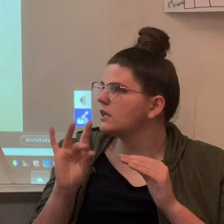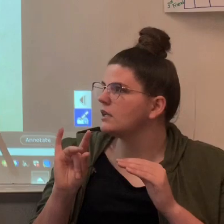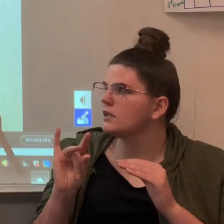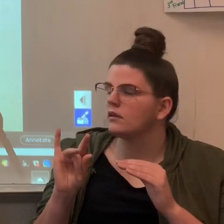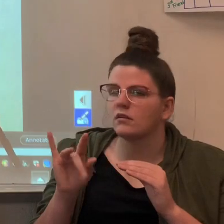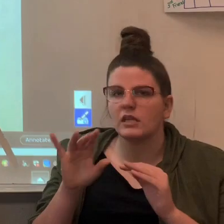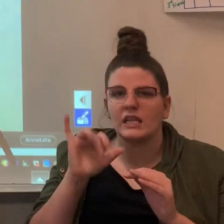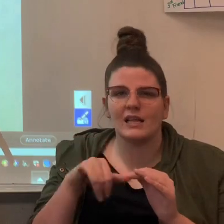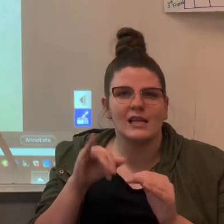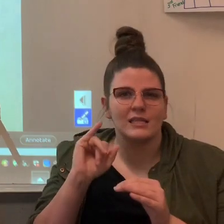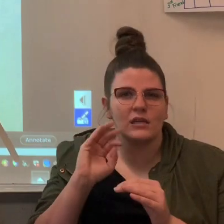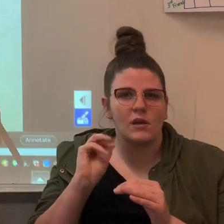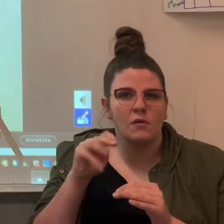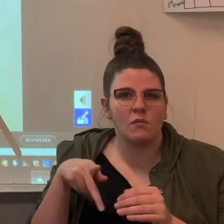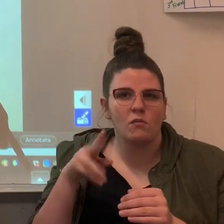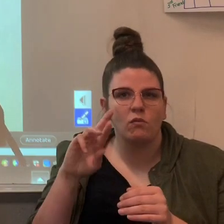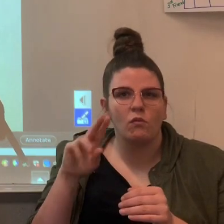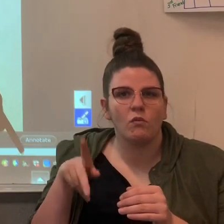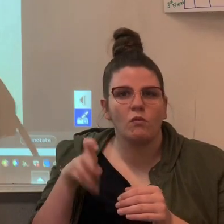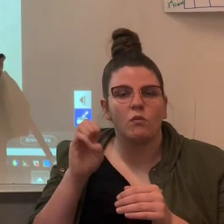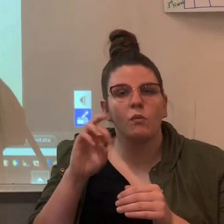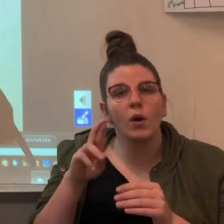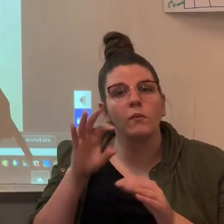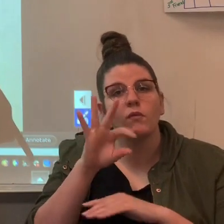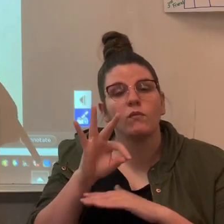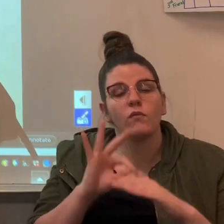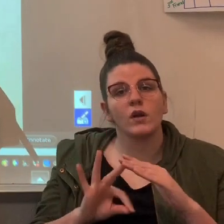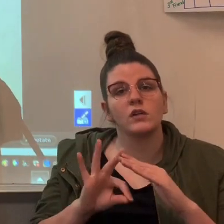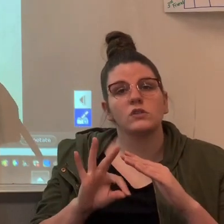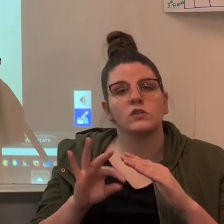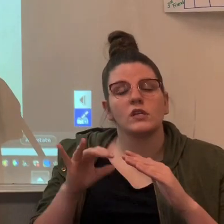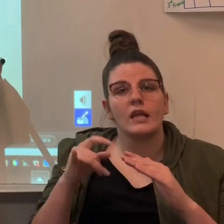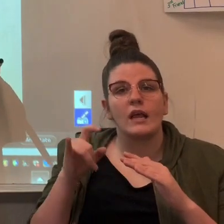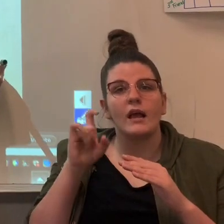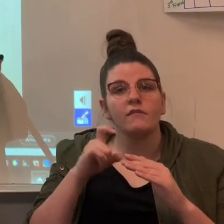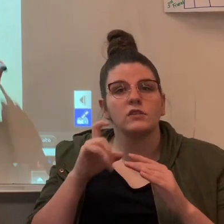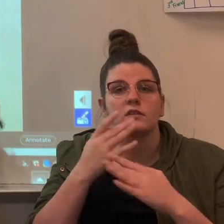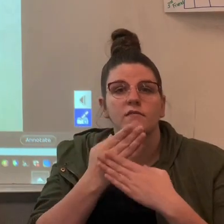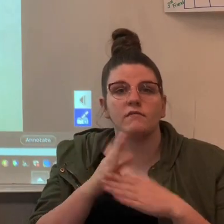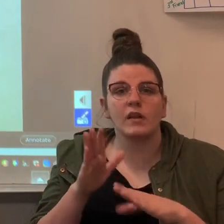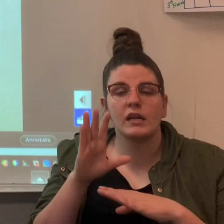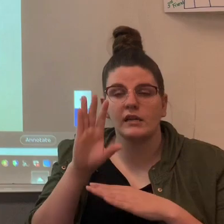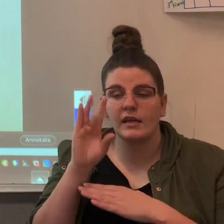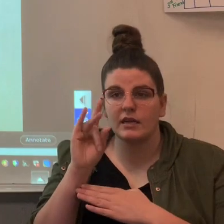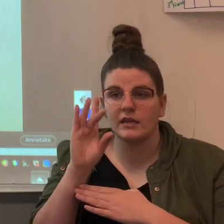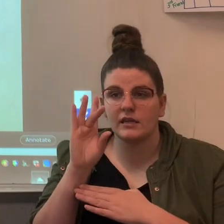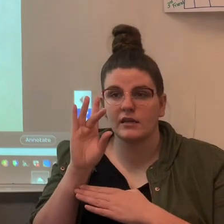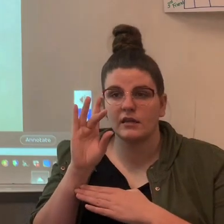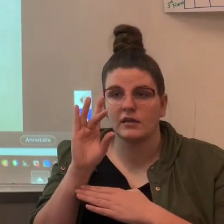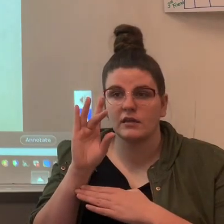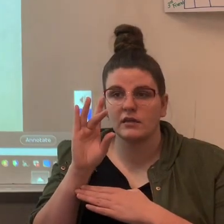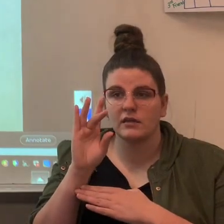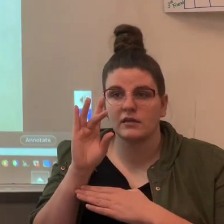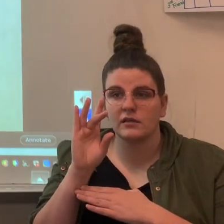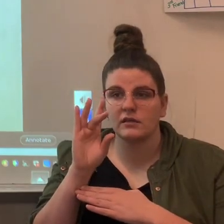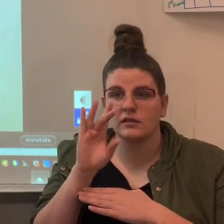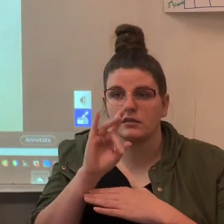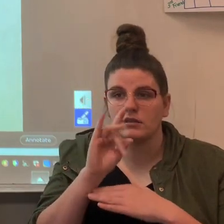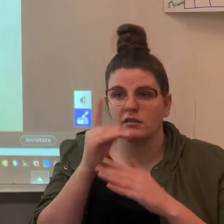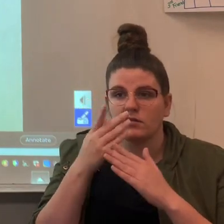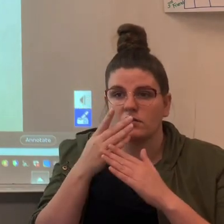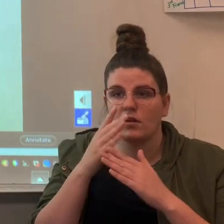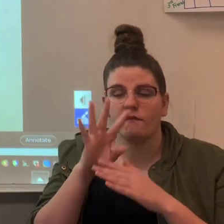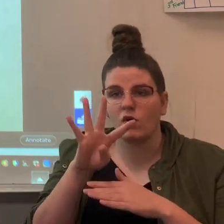to take 18 into 400, which 18 into